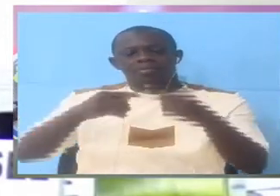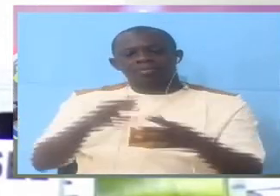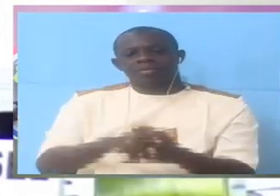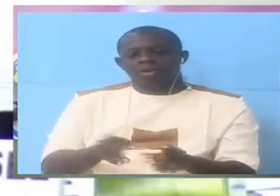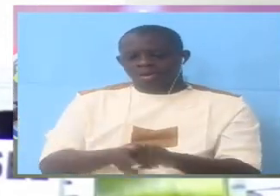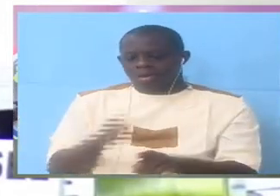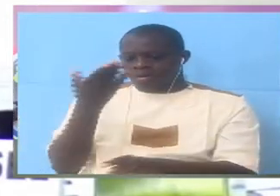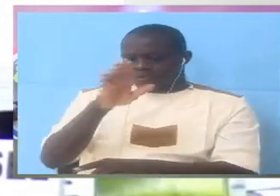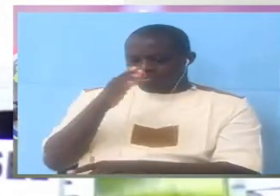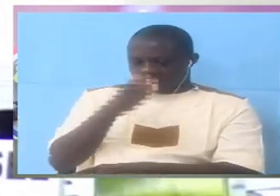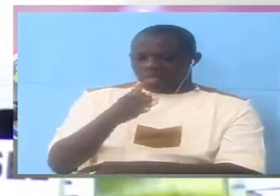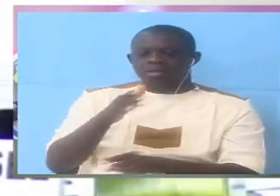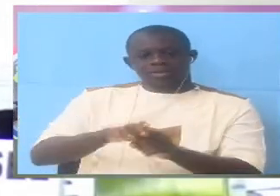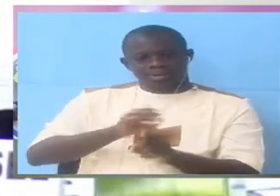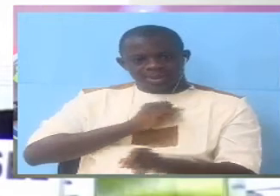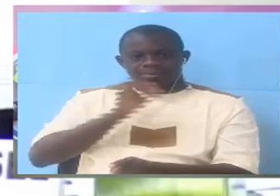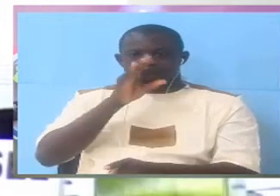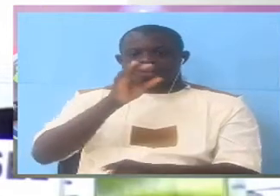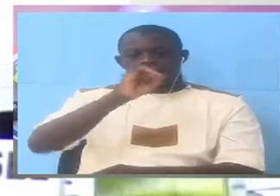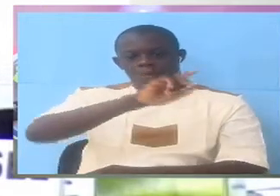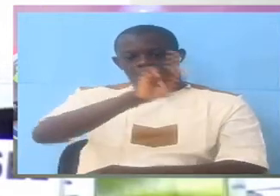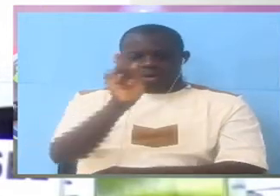From there, he said, all right, come in.